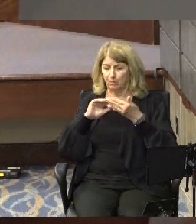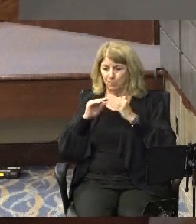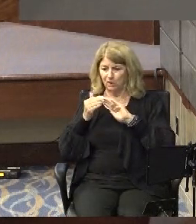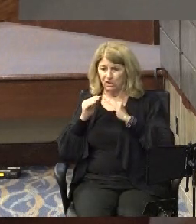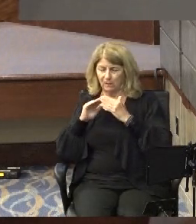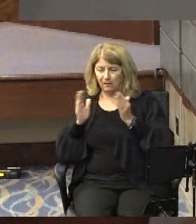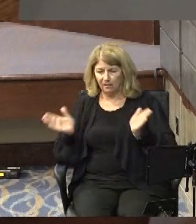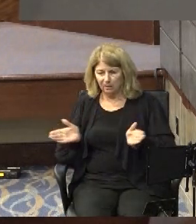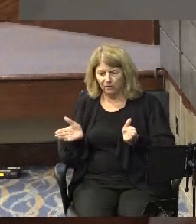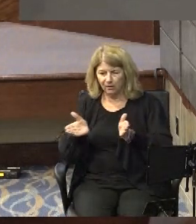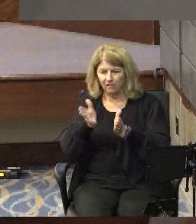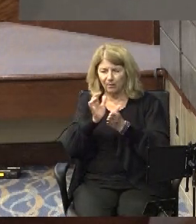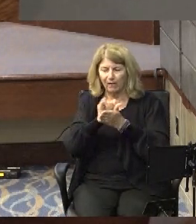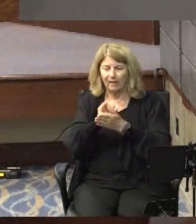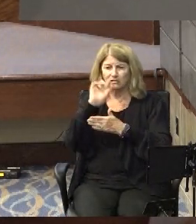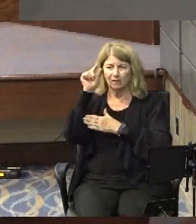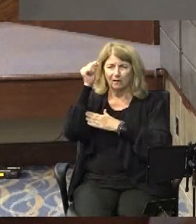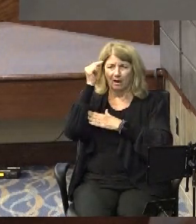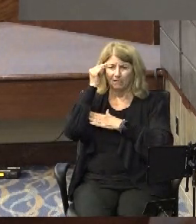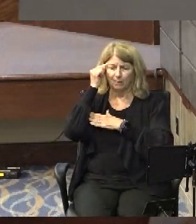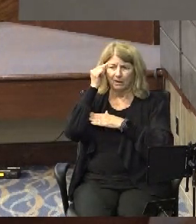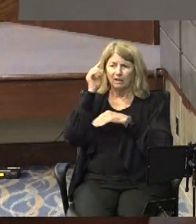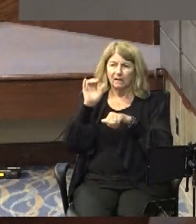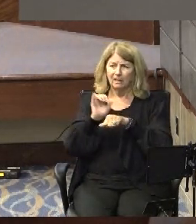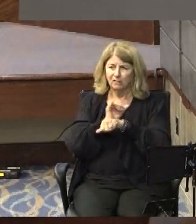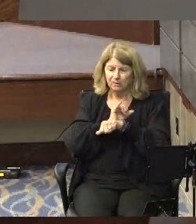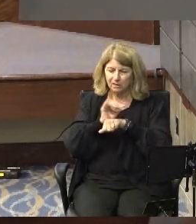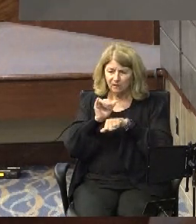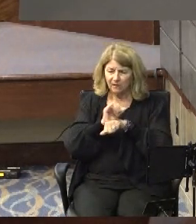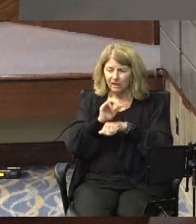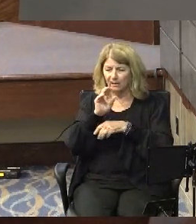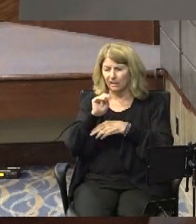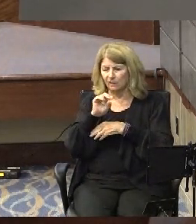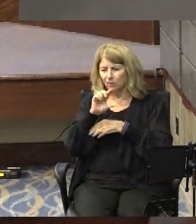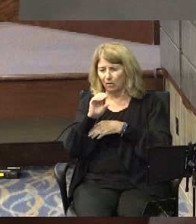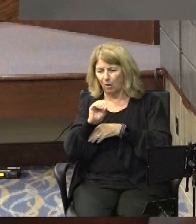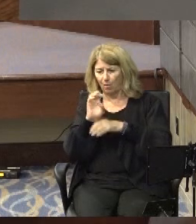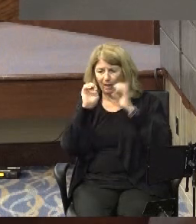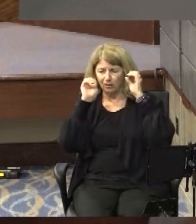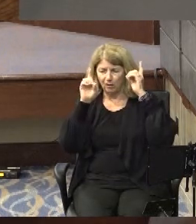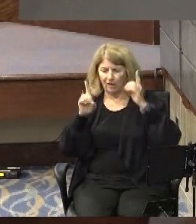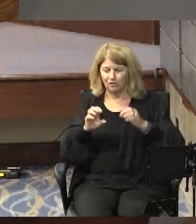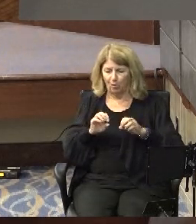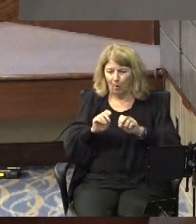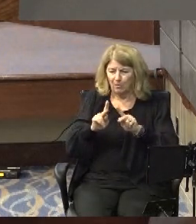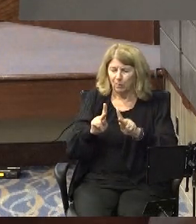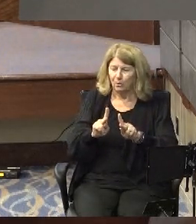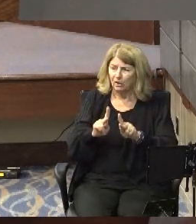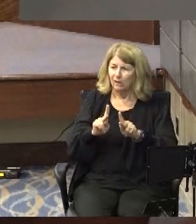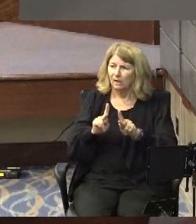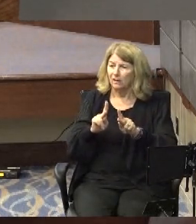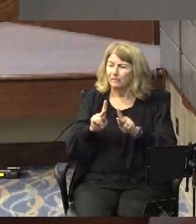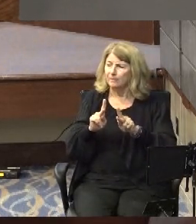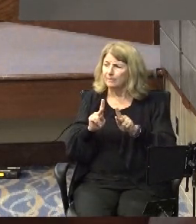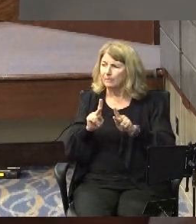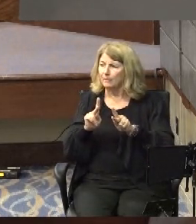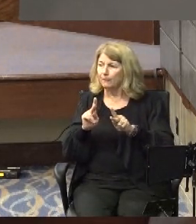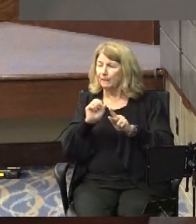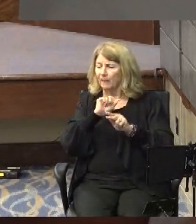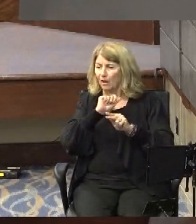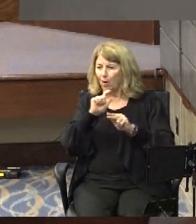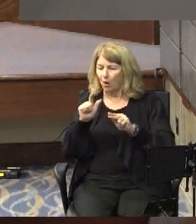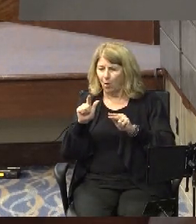is a consortium of government, industry, NGOs, educational institutions, and individuals, all